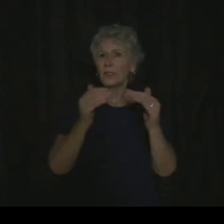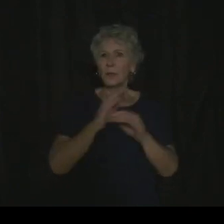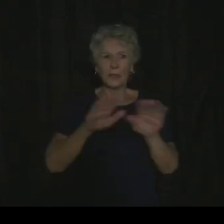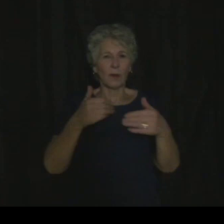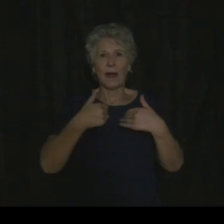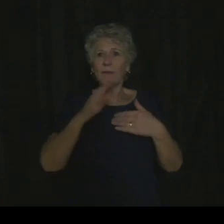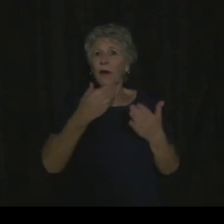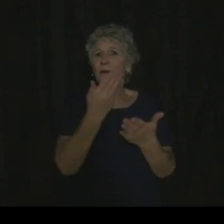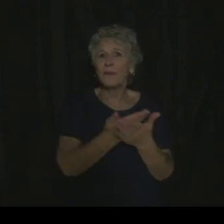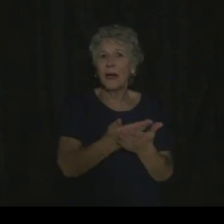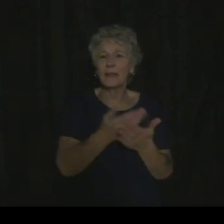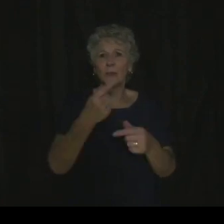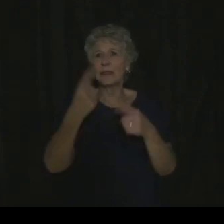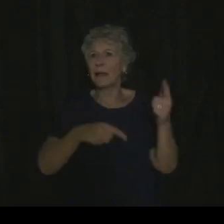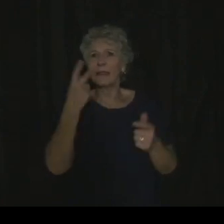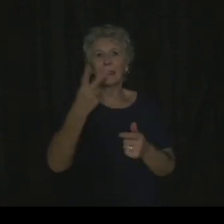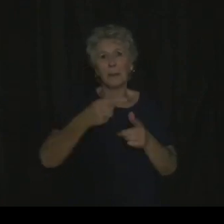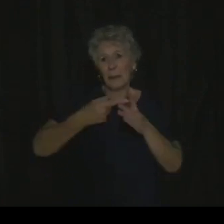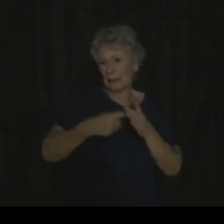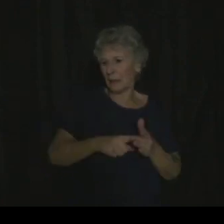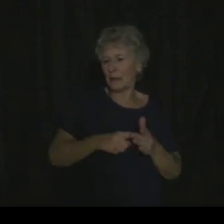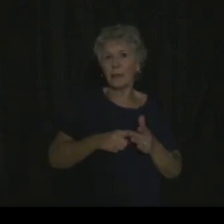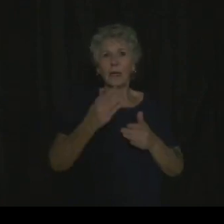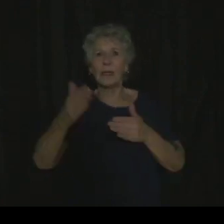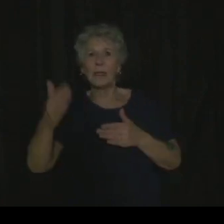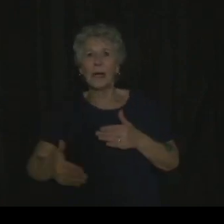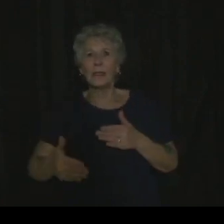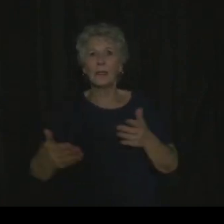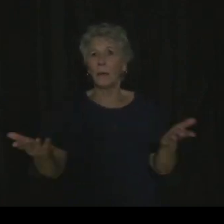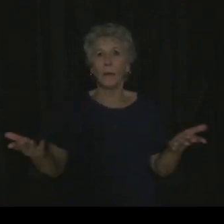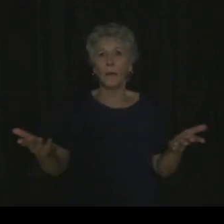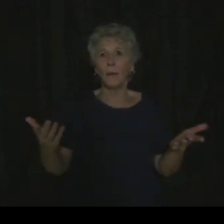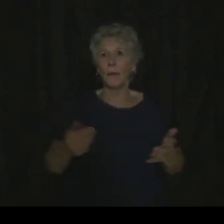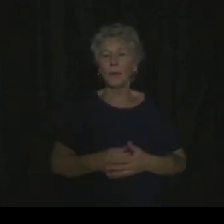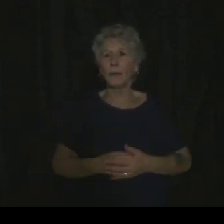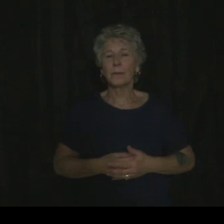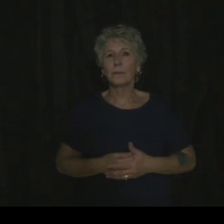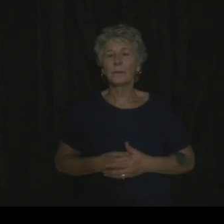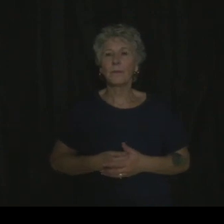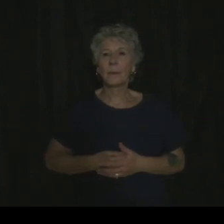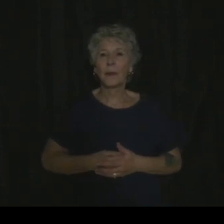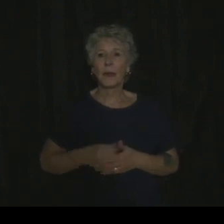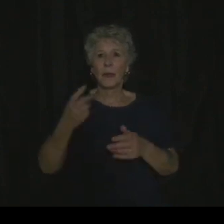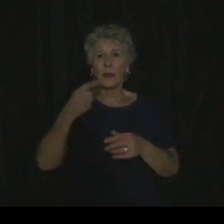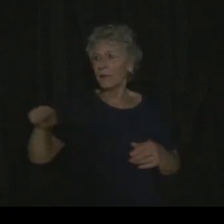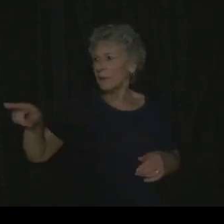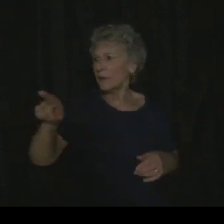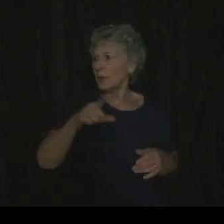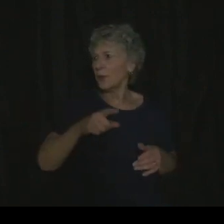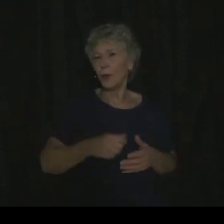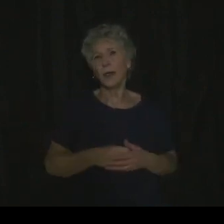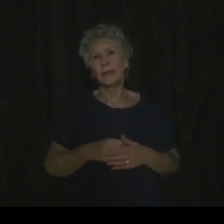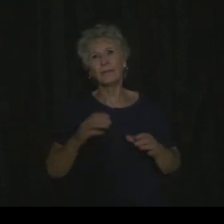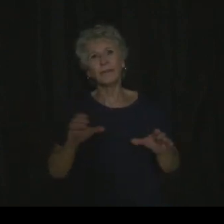the facts. We can't see the beginning from the end. I mean, have you ever had to